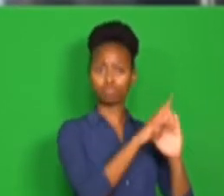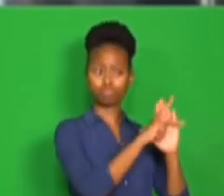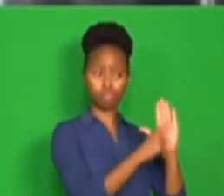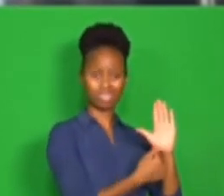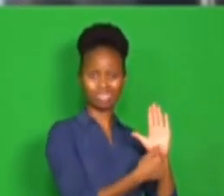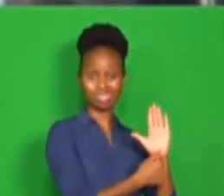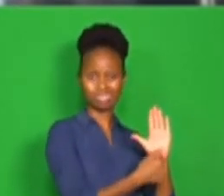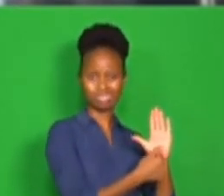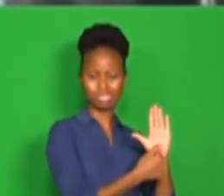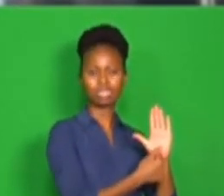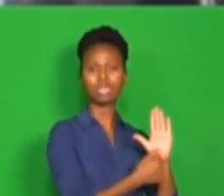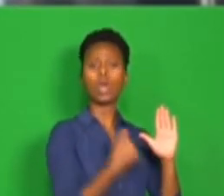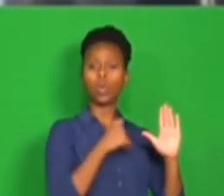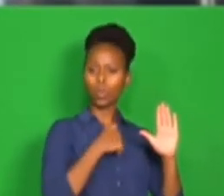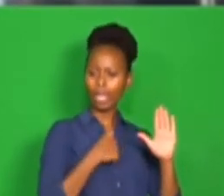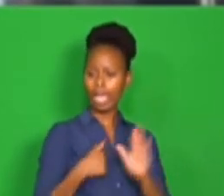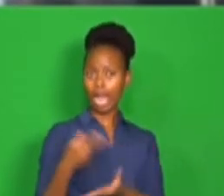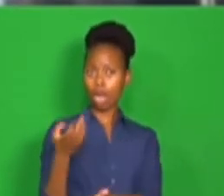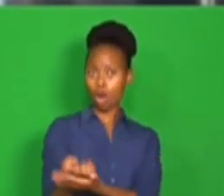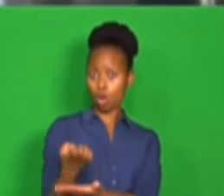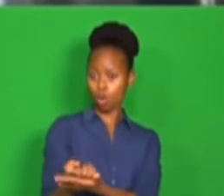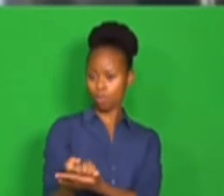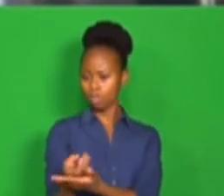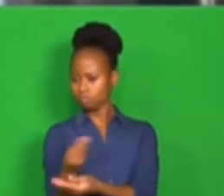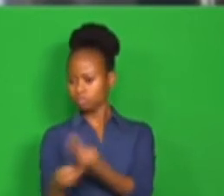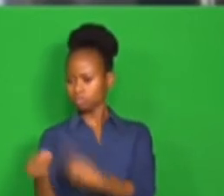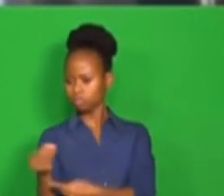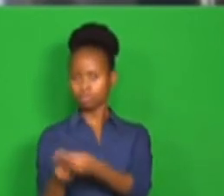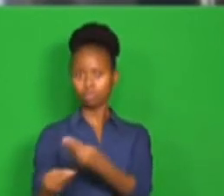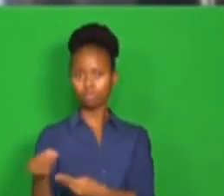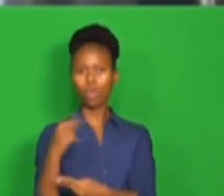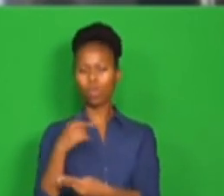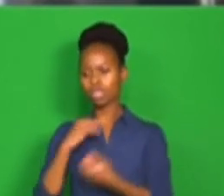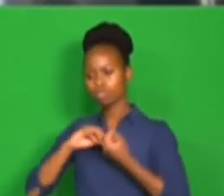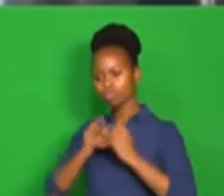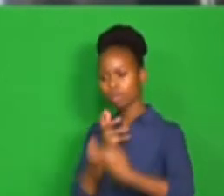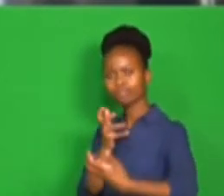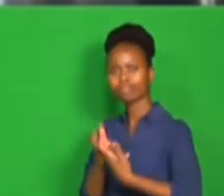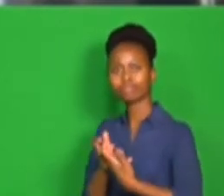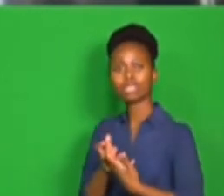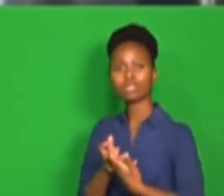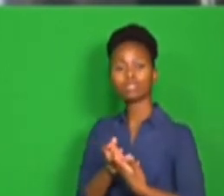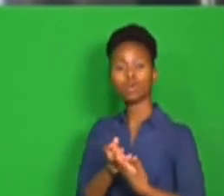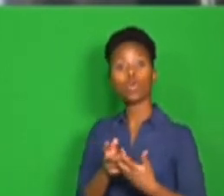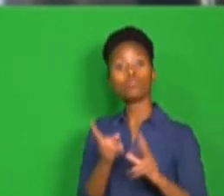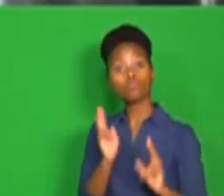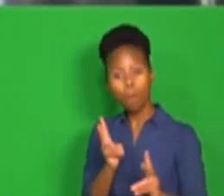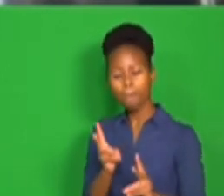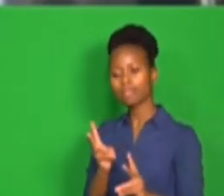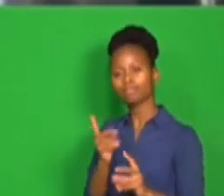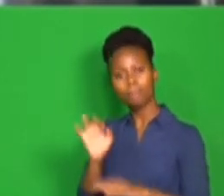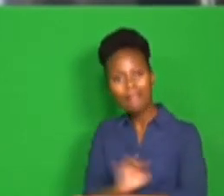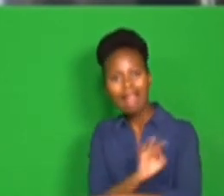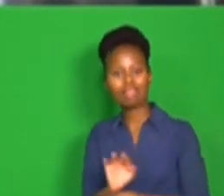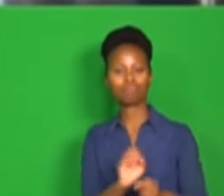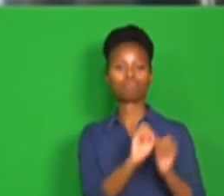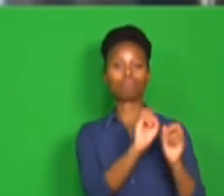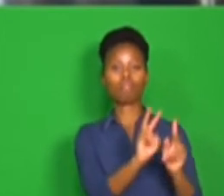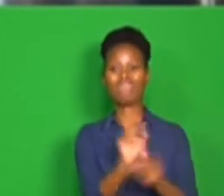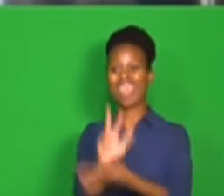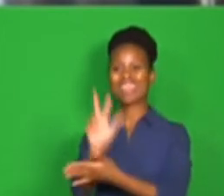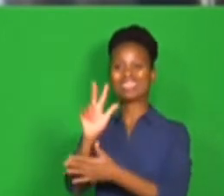impact on real economic activity vary between 12 and 18 months. It's